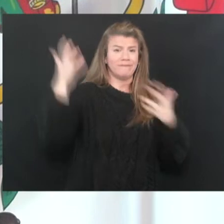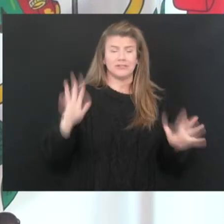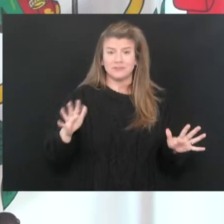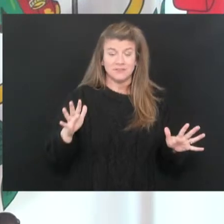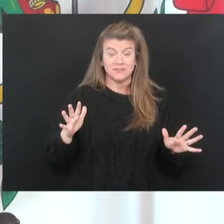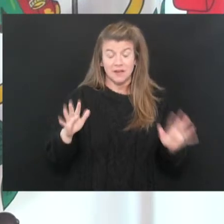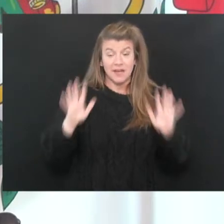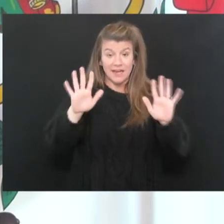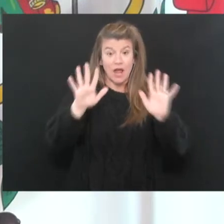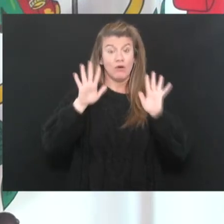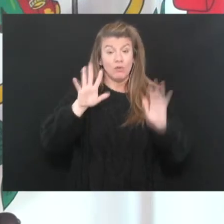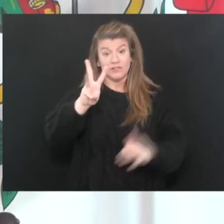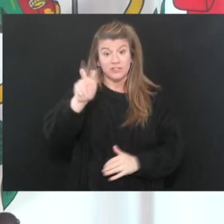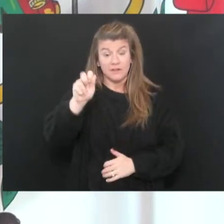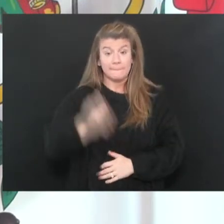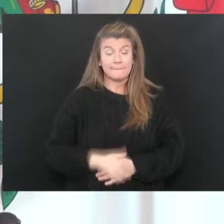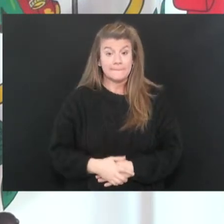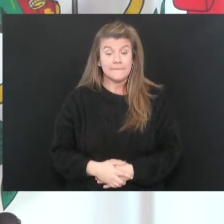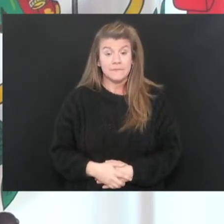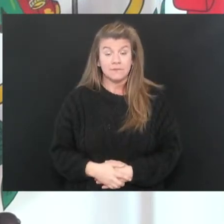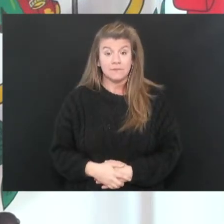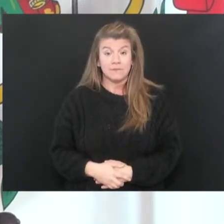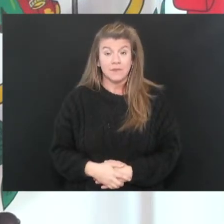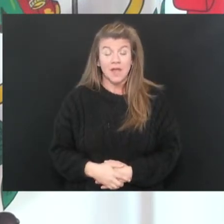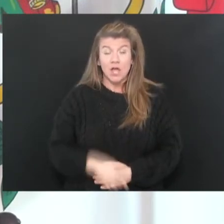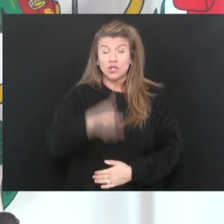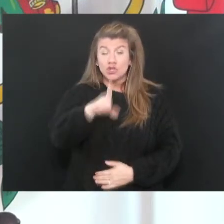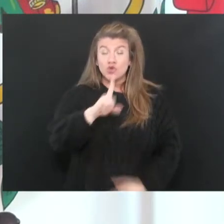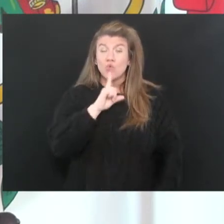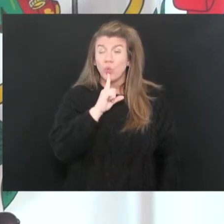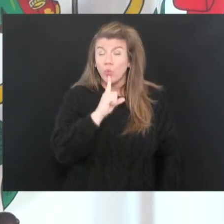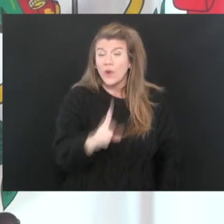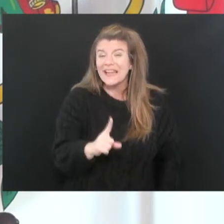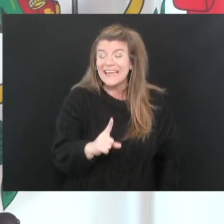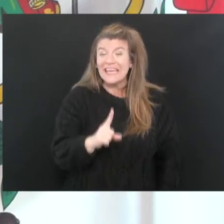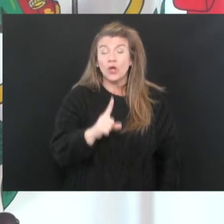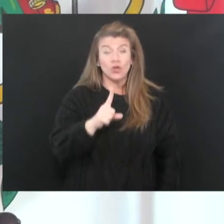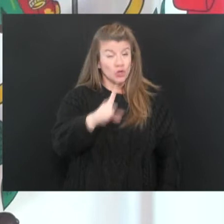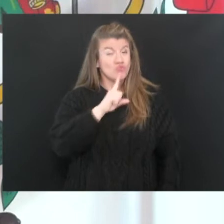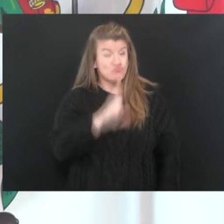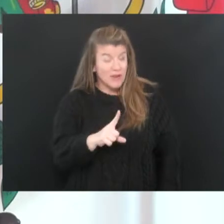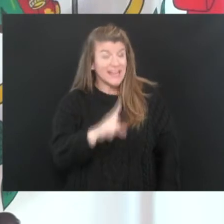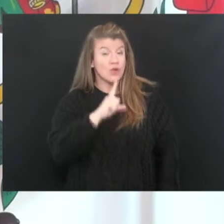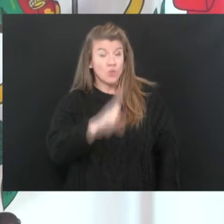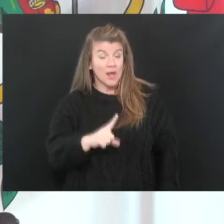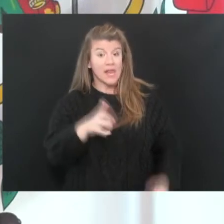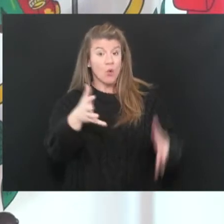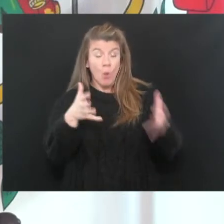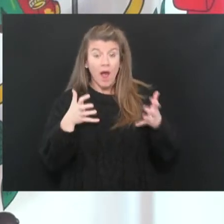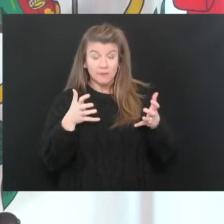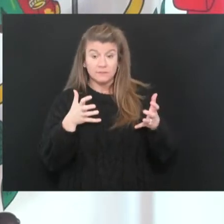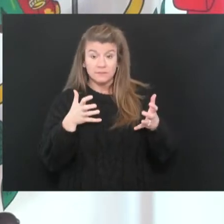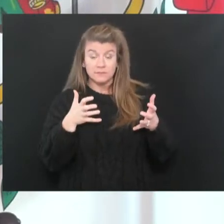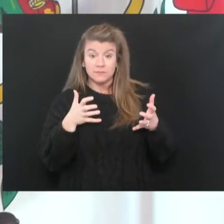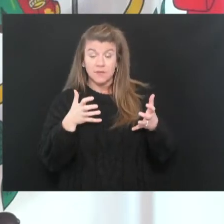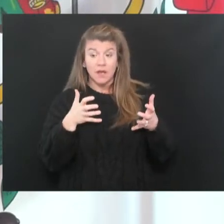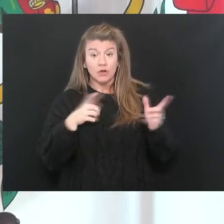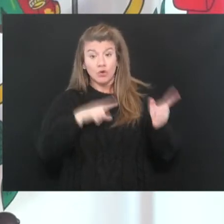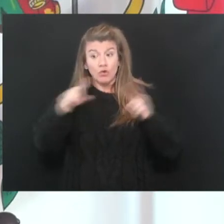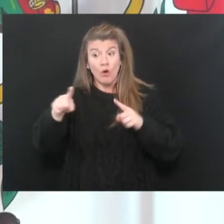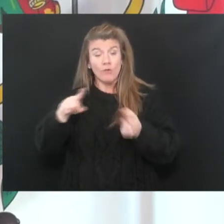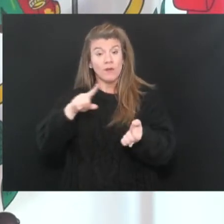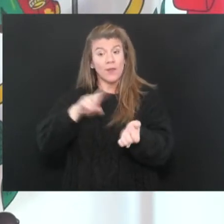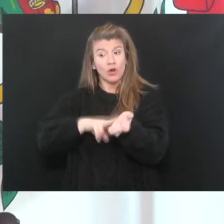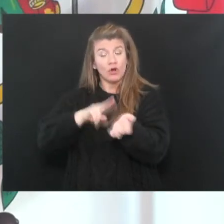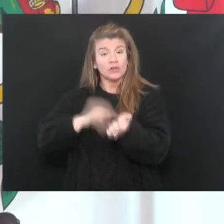Now, West Virginia, do you really, really, really want to be in the nursing home